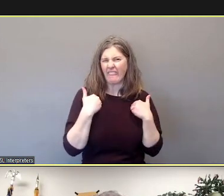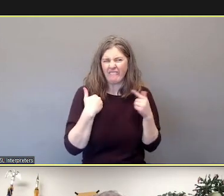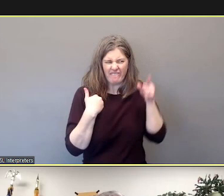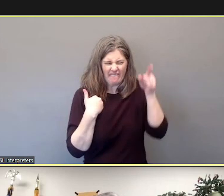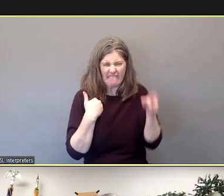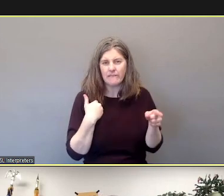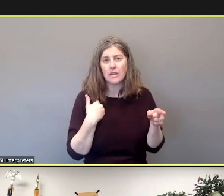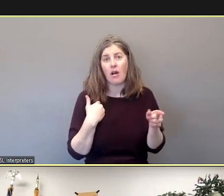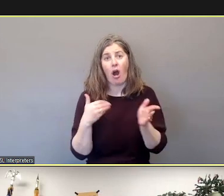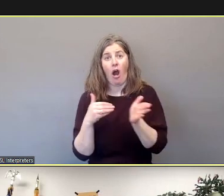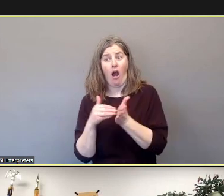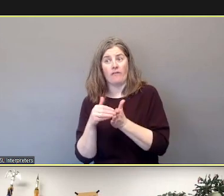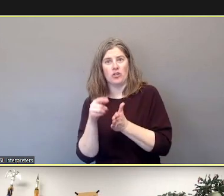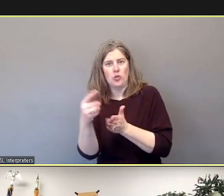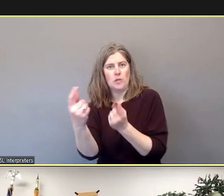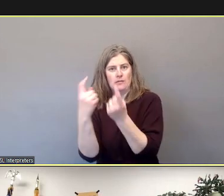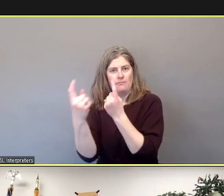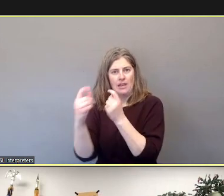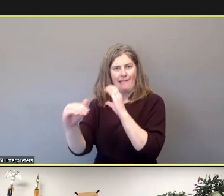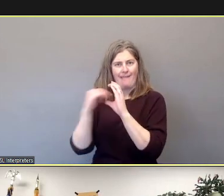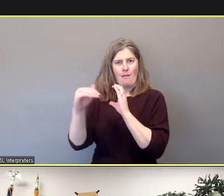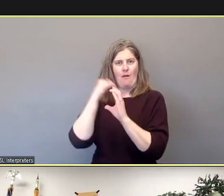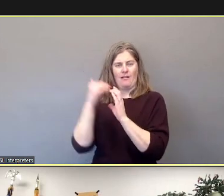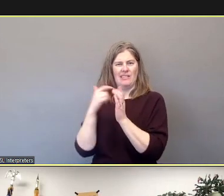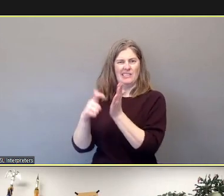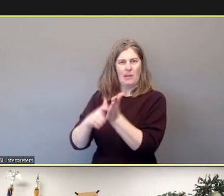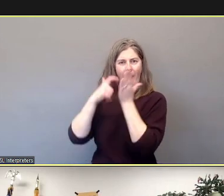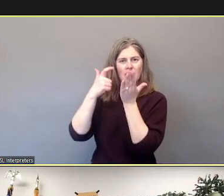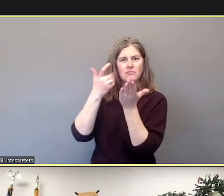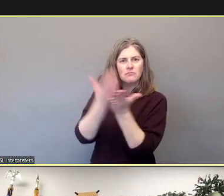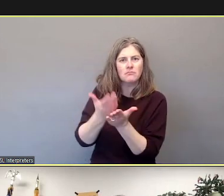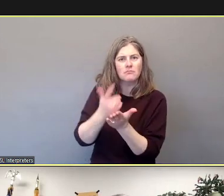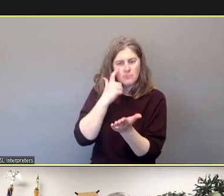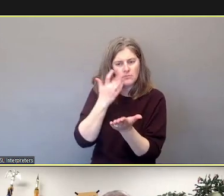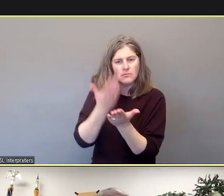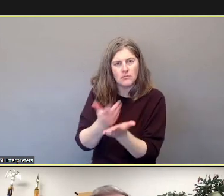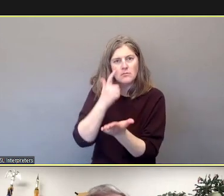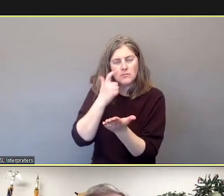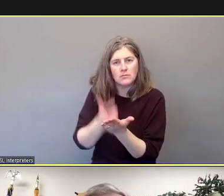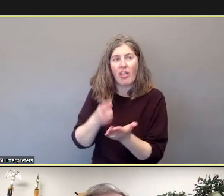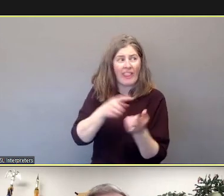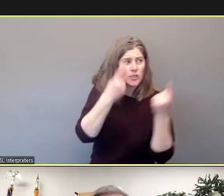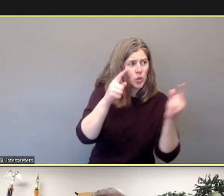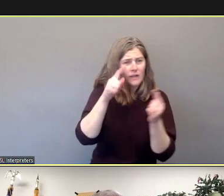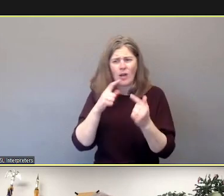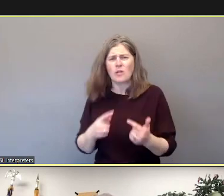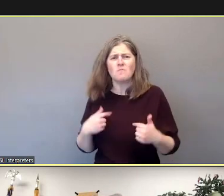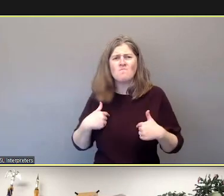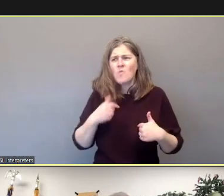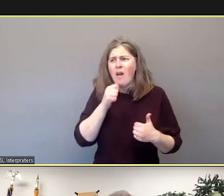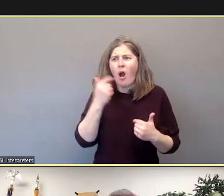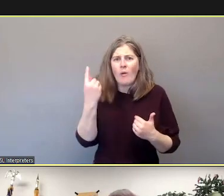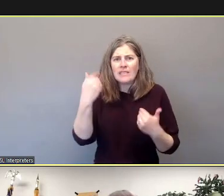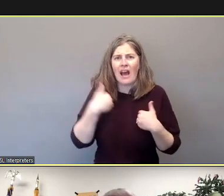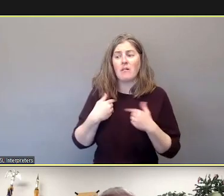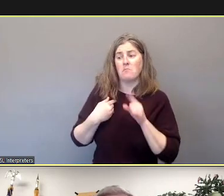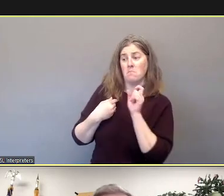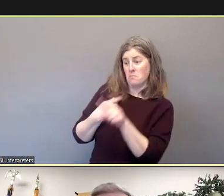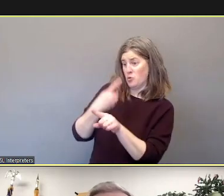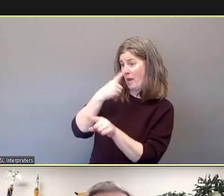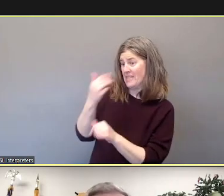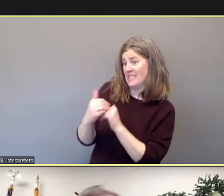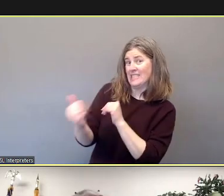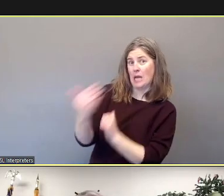of you send me emails sort of demanding evidence that this works and that works. We don't always have it. I always ask you back to send